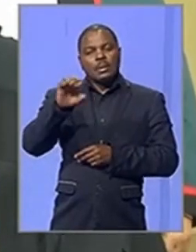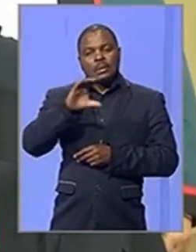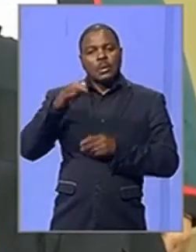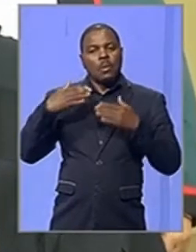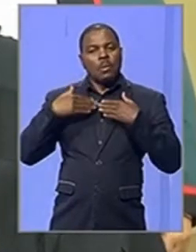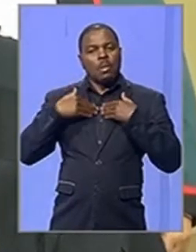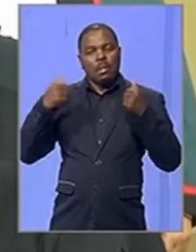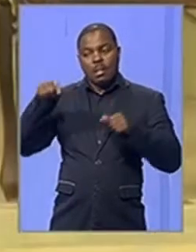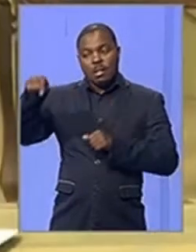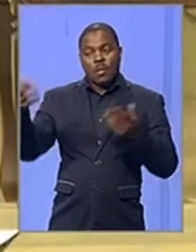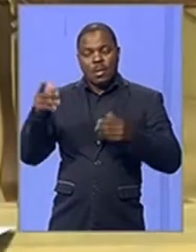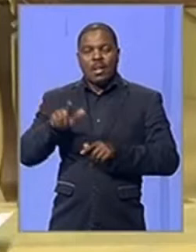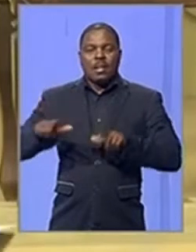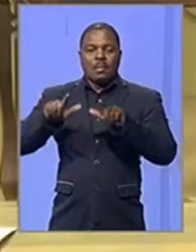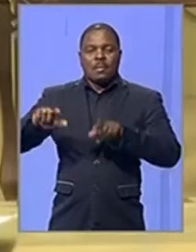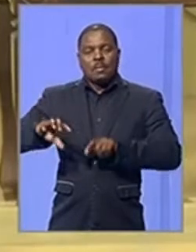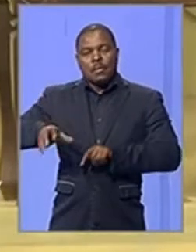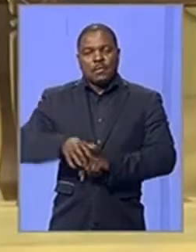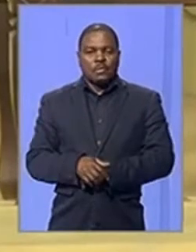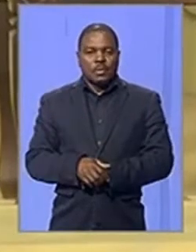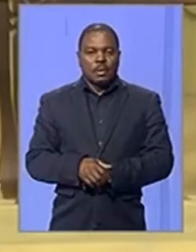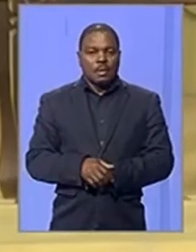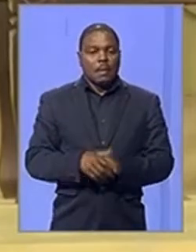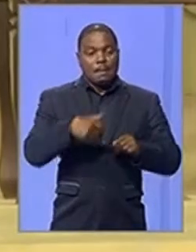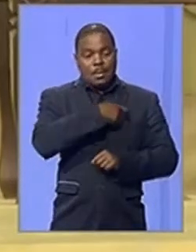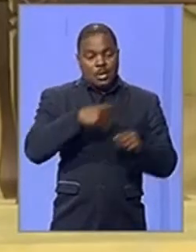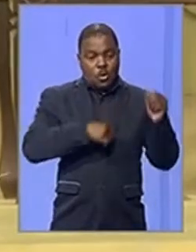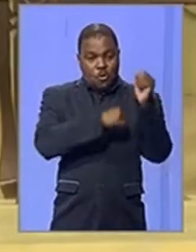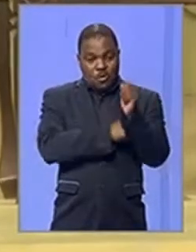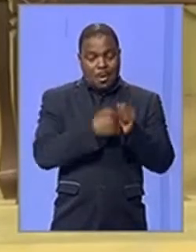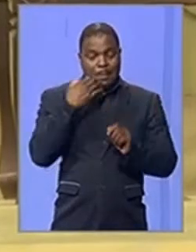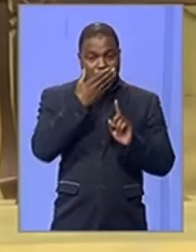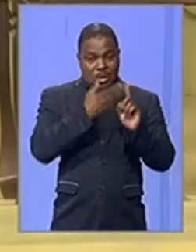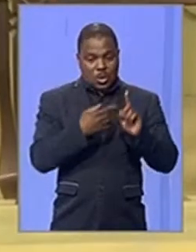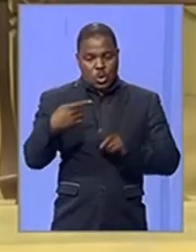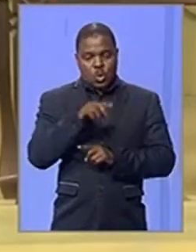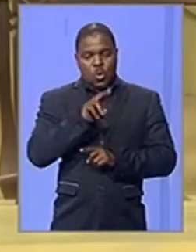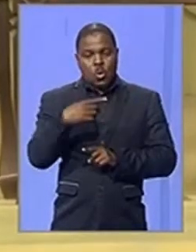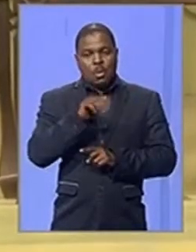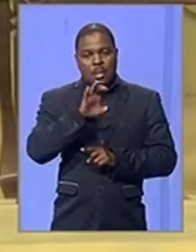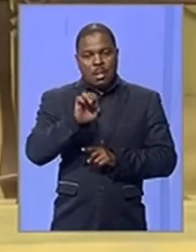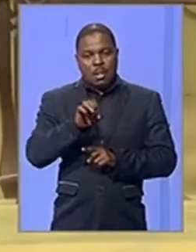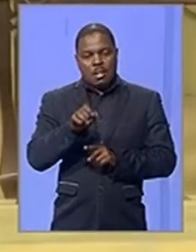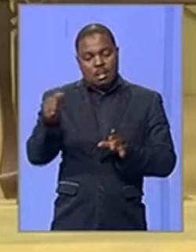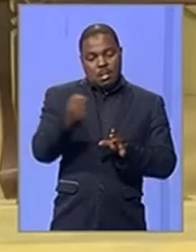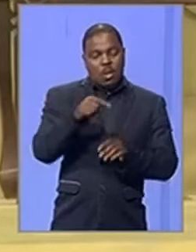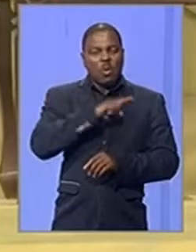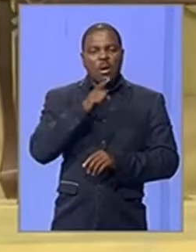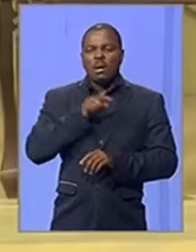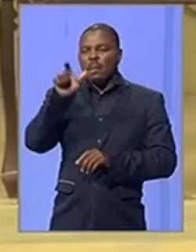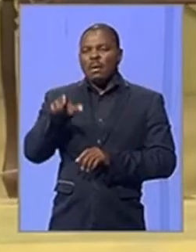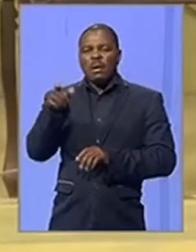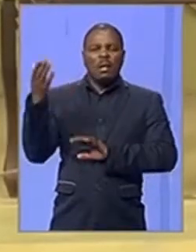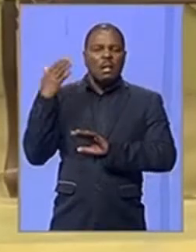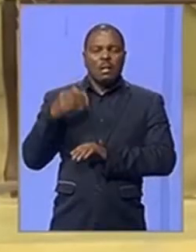ya Limpopo. Tona kantorong ya Presidente Mopresidente yo a tsenego legatong la Mohu Jackson Mthembu